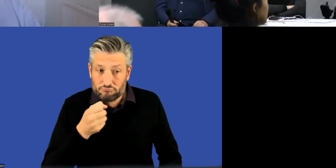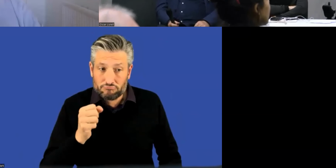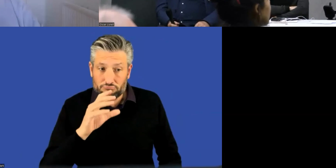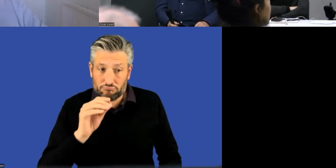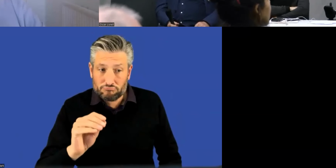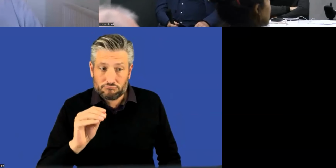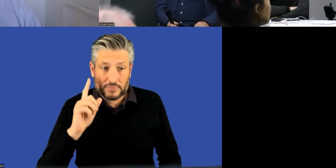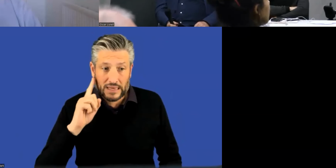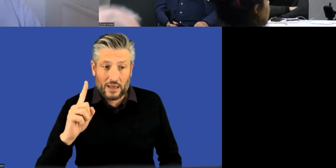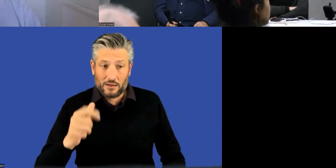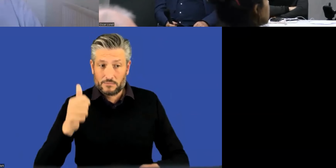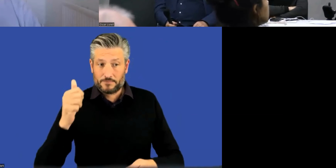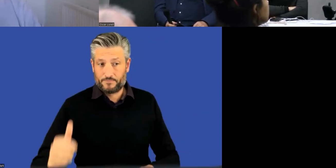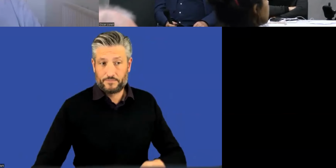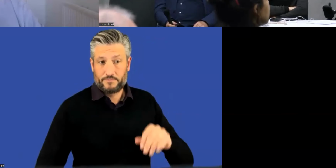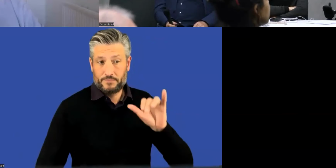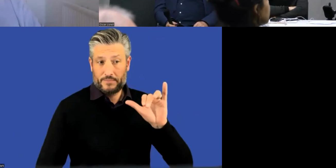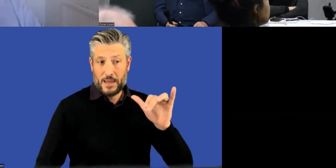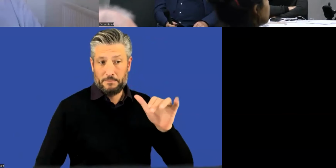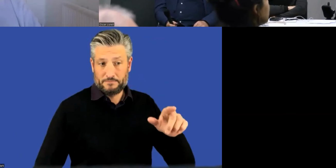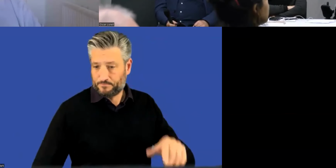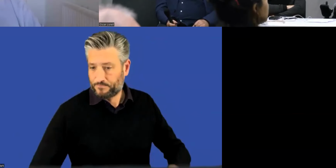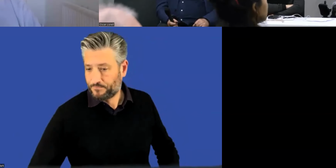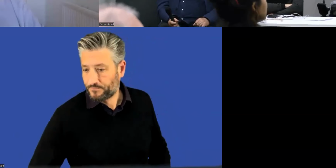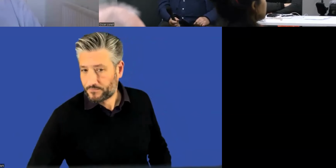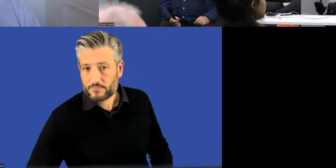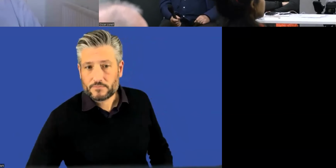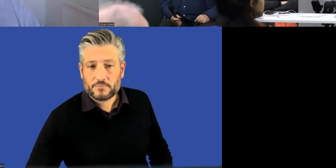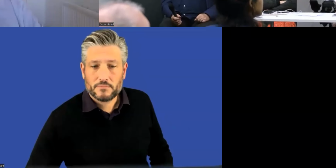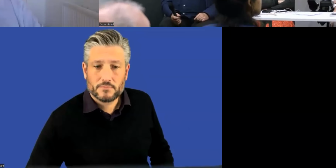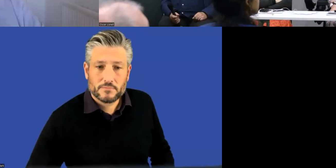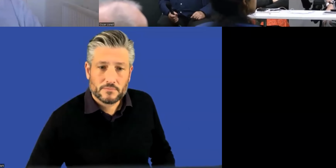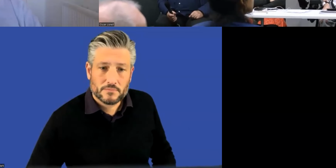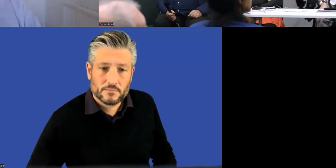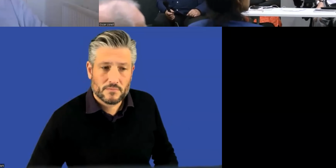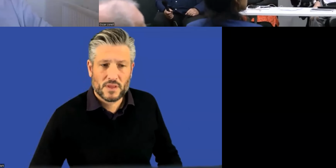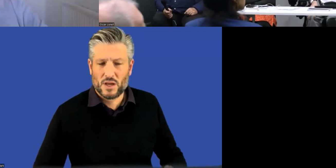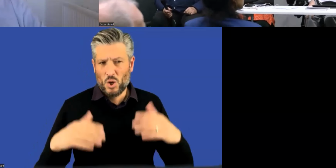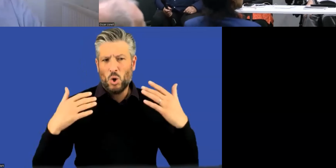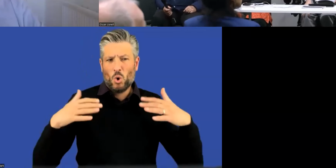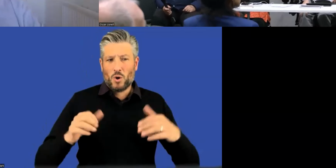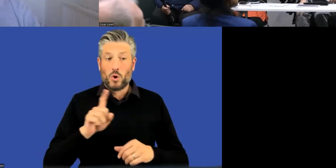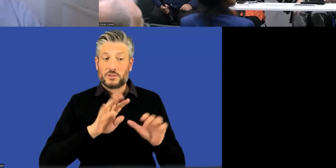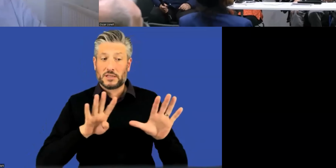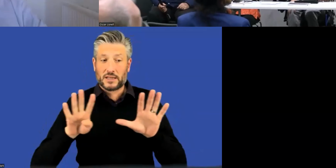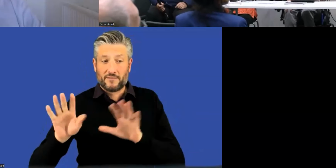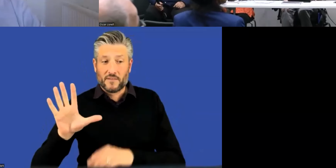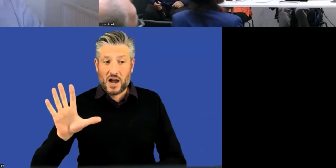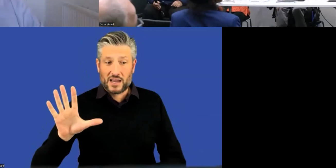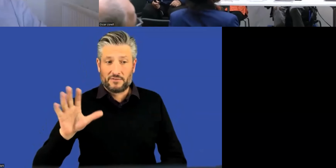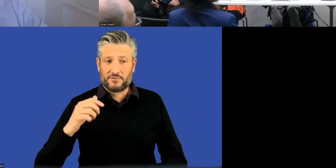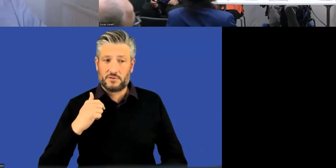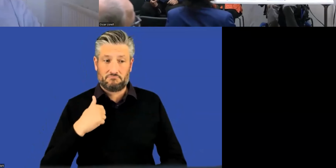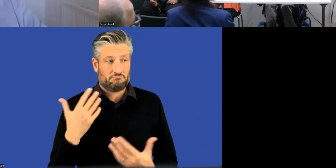You can hear okay? Yes, I was in a terrible car accident where the car rolled over and damaged